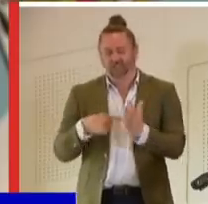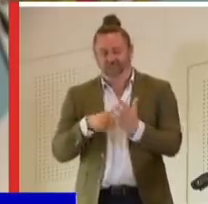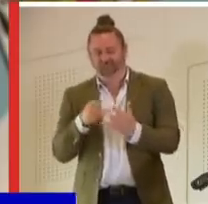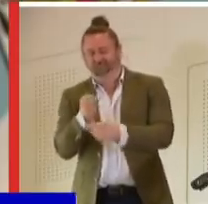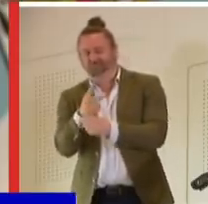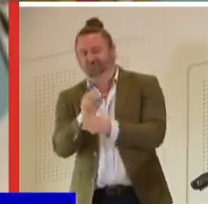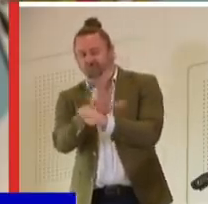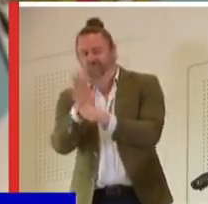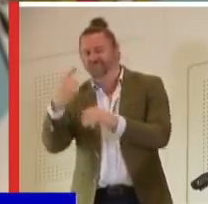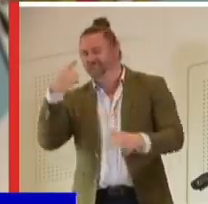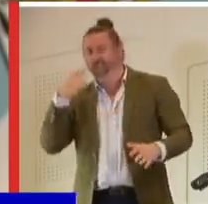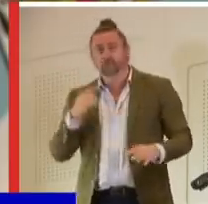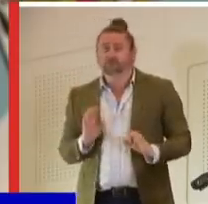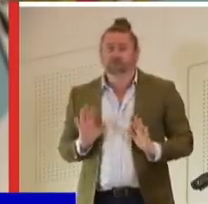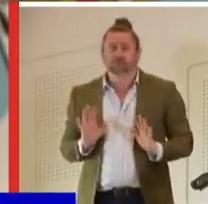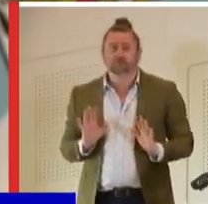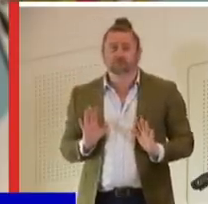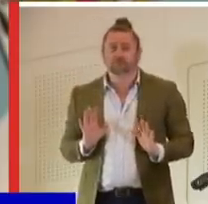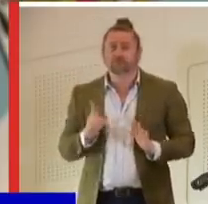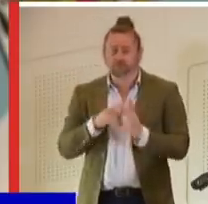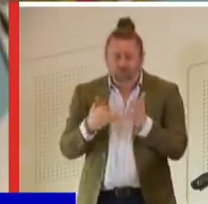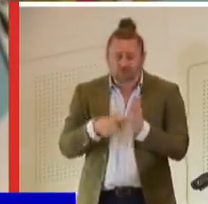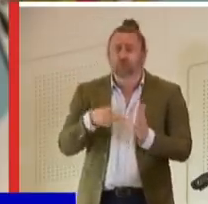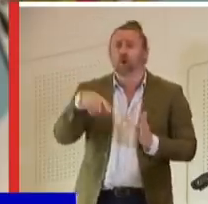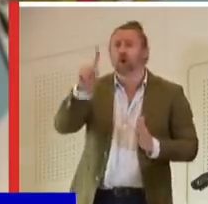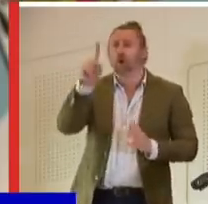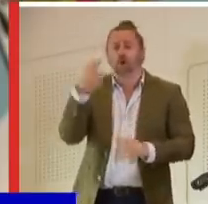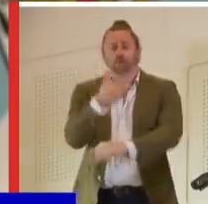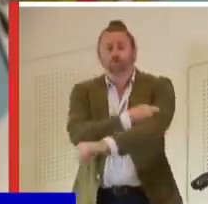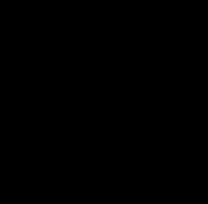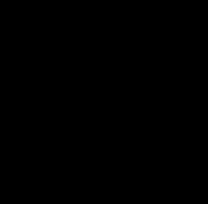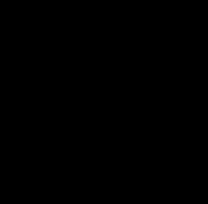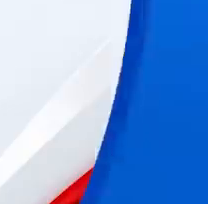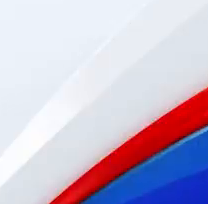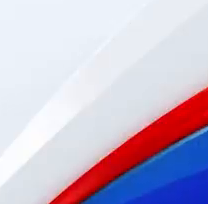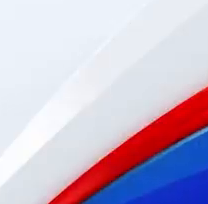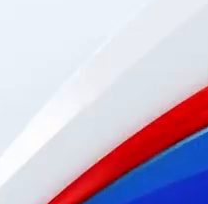need to get vaccinated so we can return to a normal way of life.